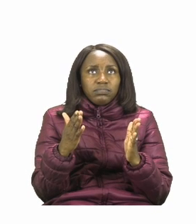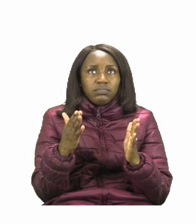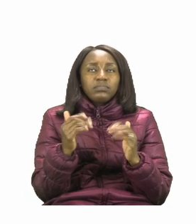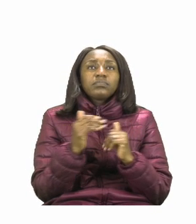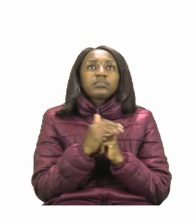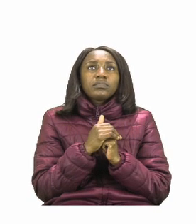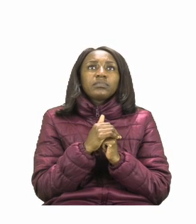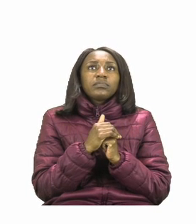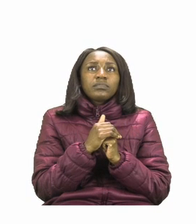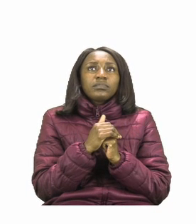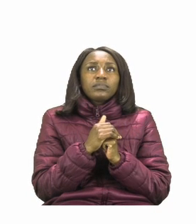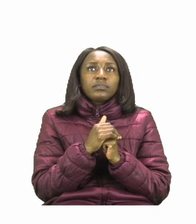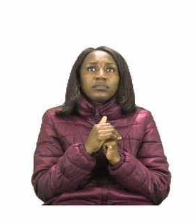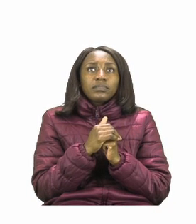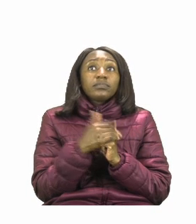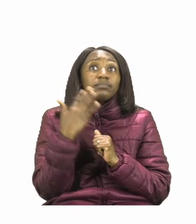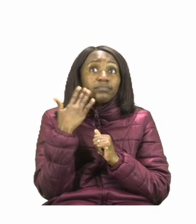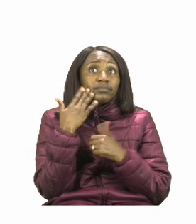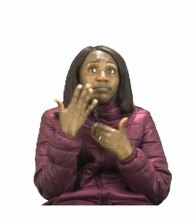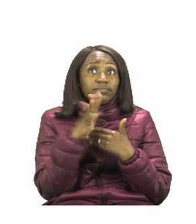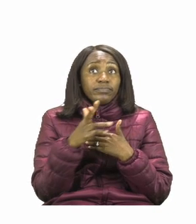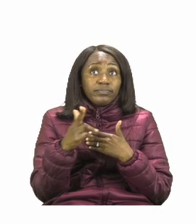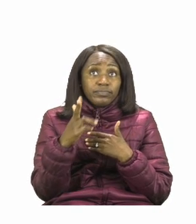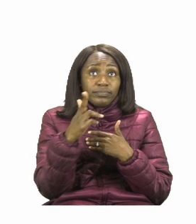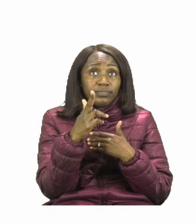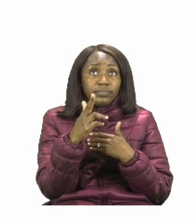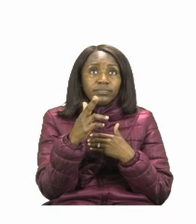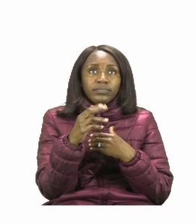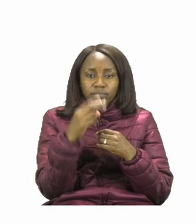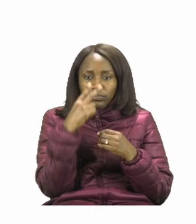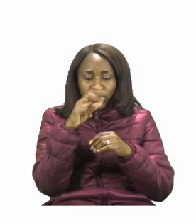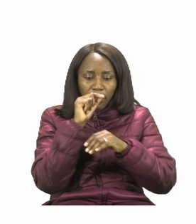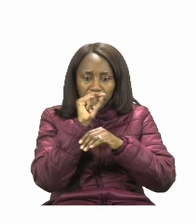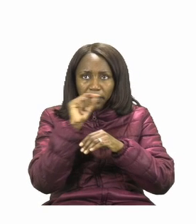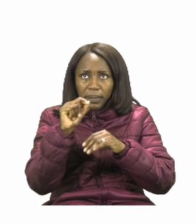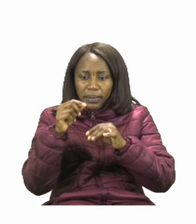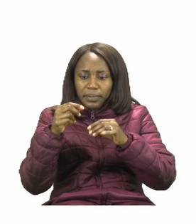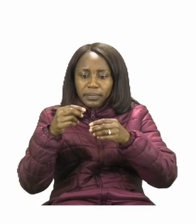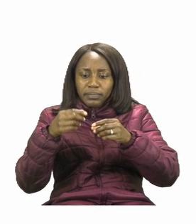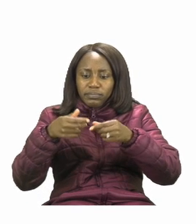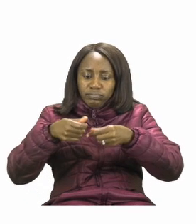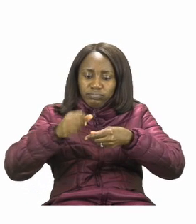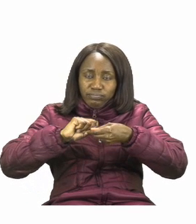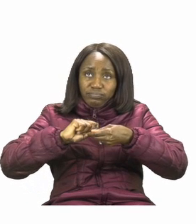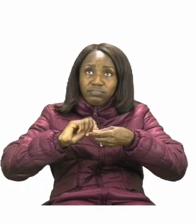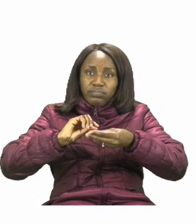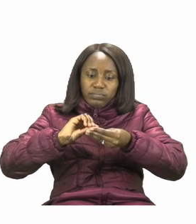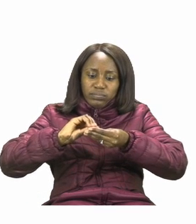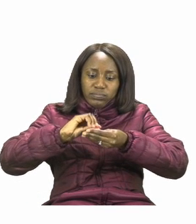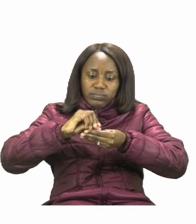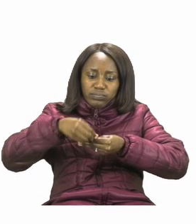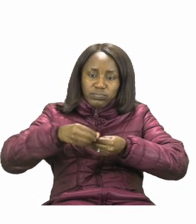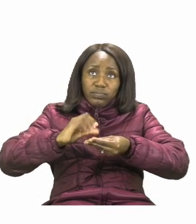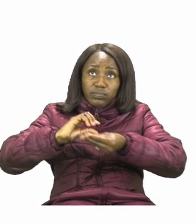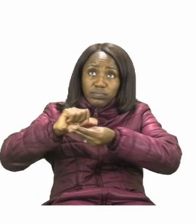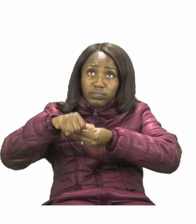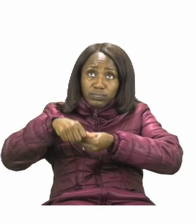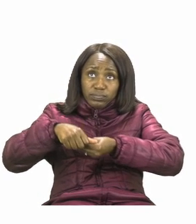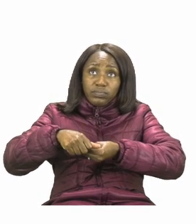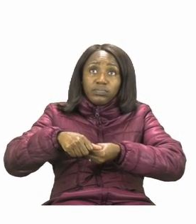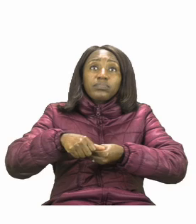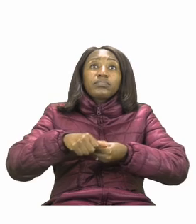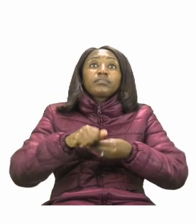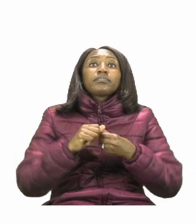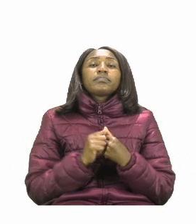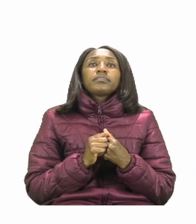Then, once you are done, you are going to fold on the dotted lines.